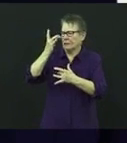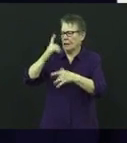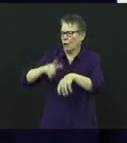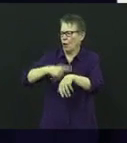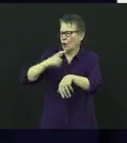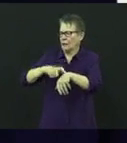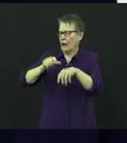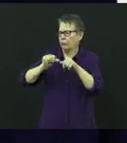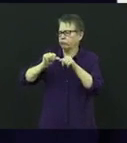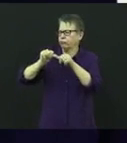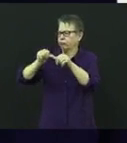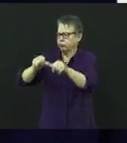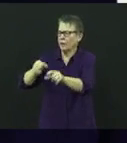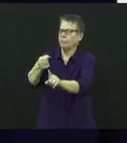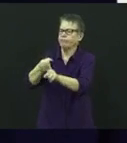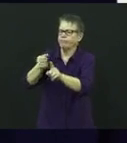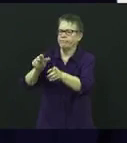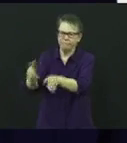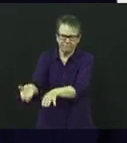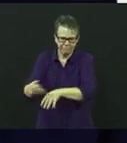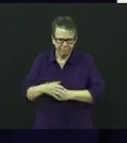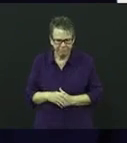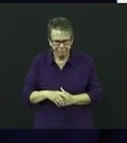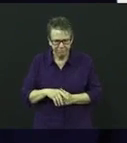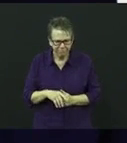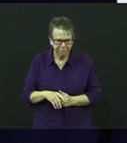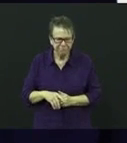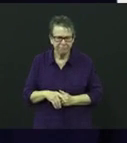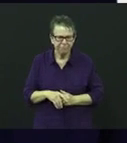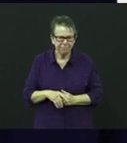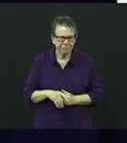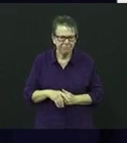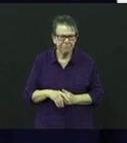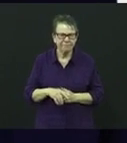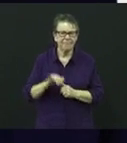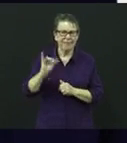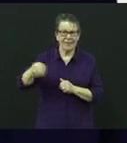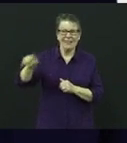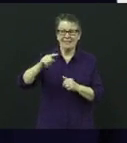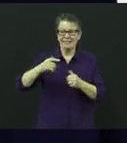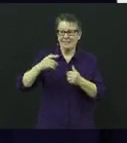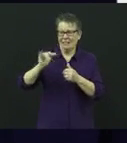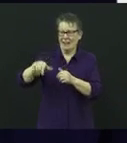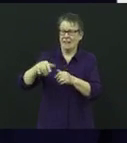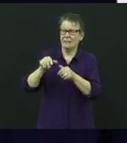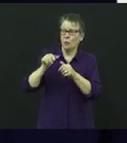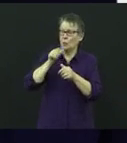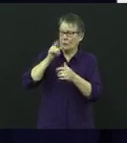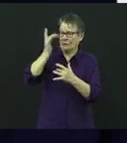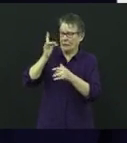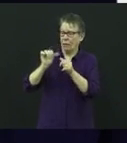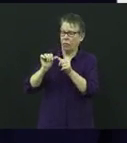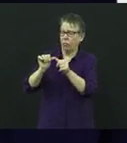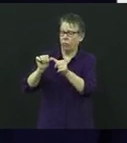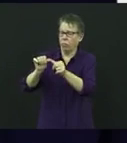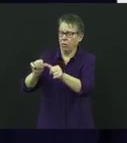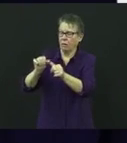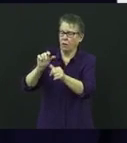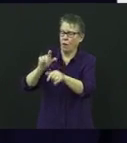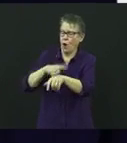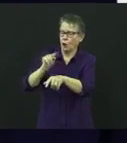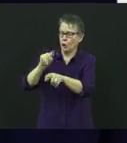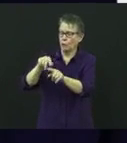population. Today, we are working with the leadership of the St. Joe's facility in Woodbridge to